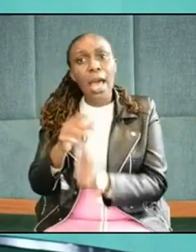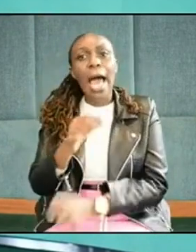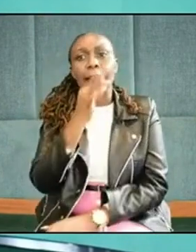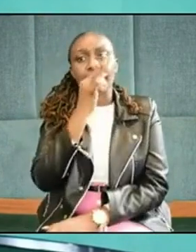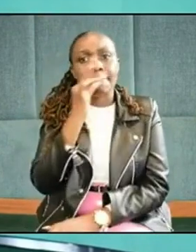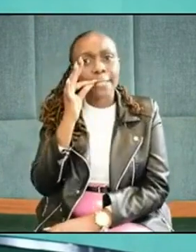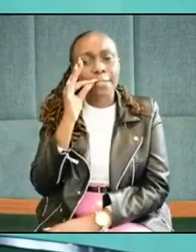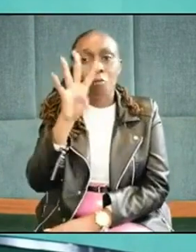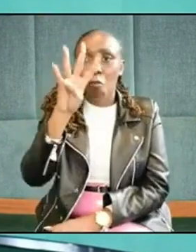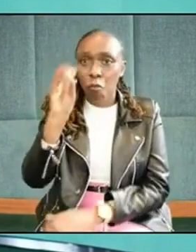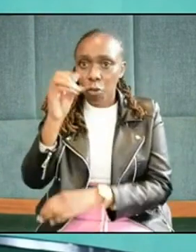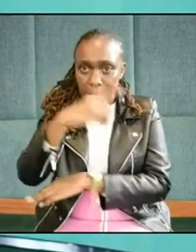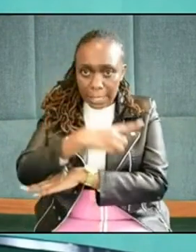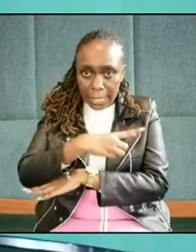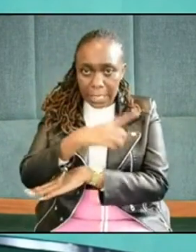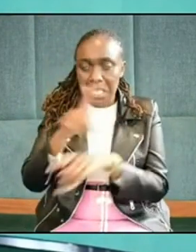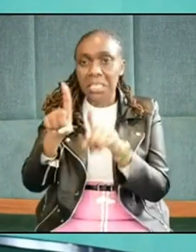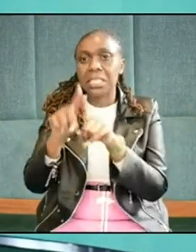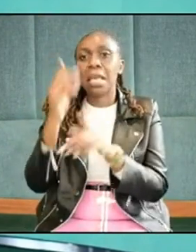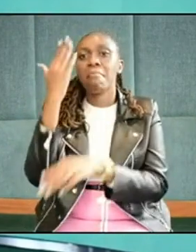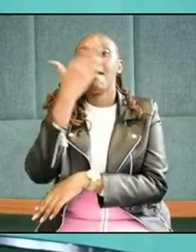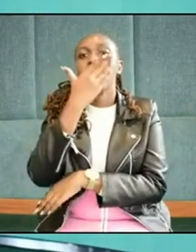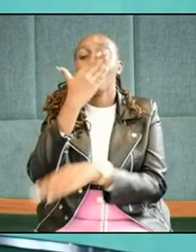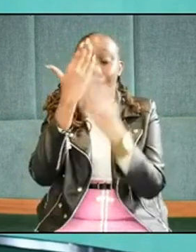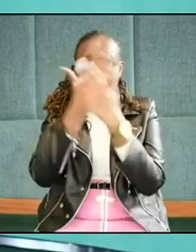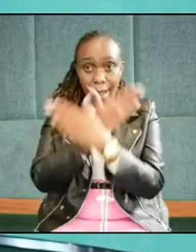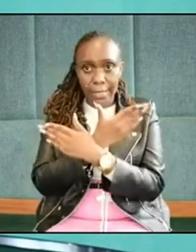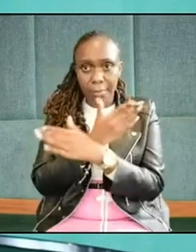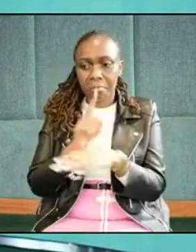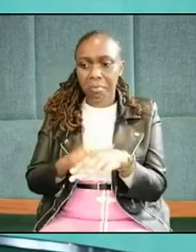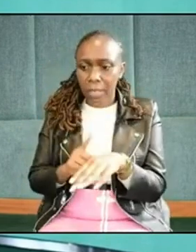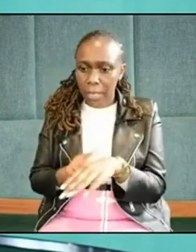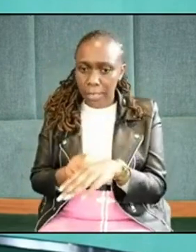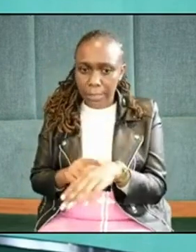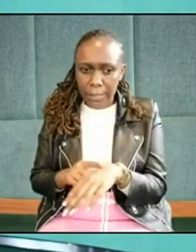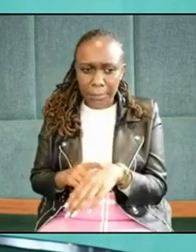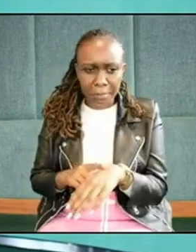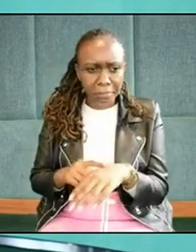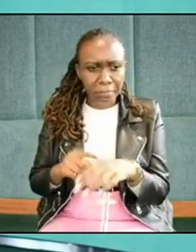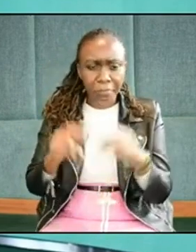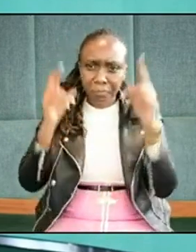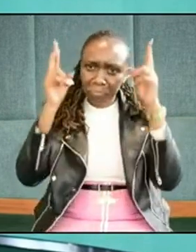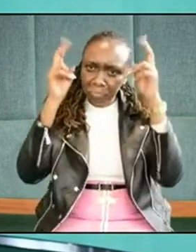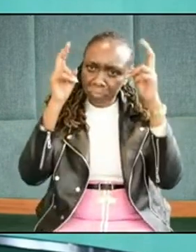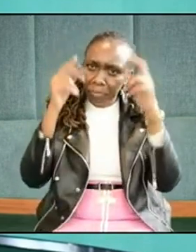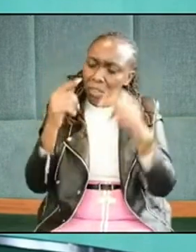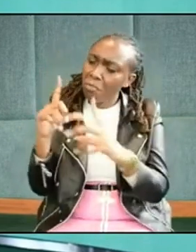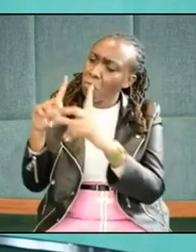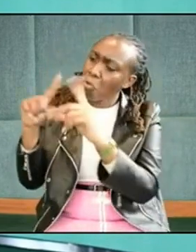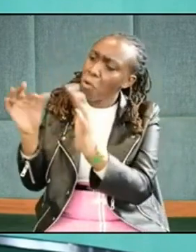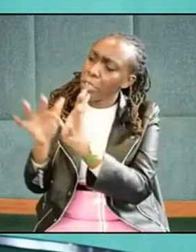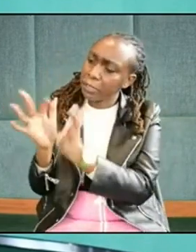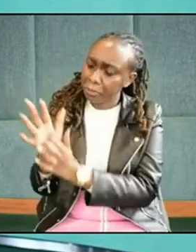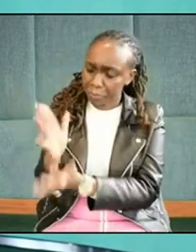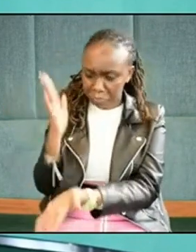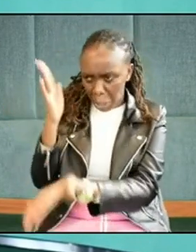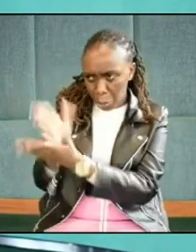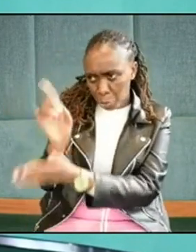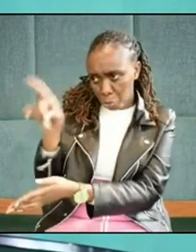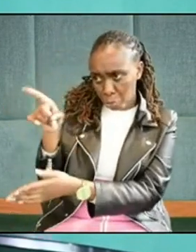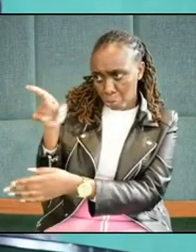nights. And as he came there, the devil, he says to Christ, if you are the Son of